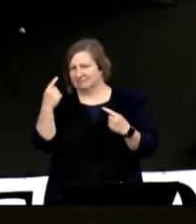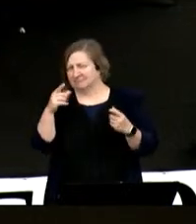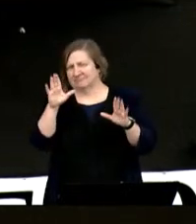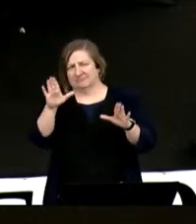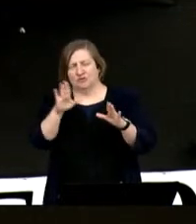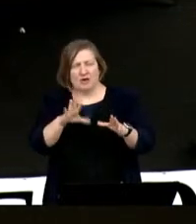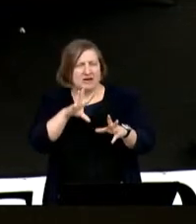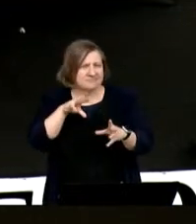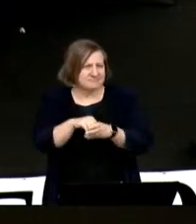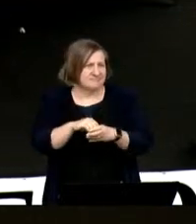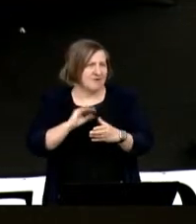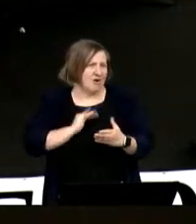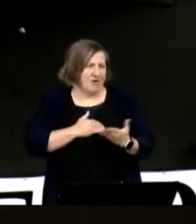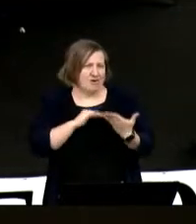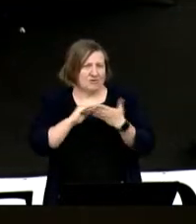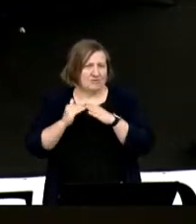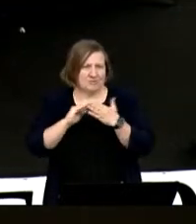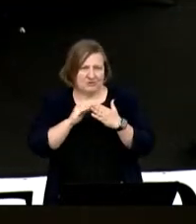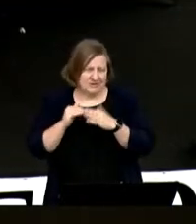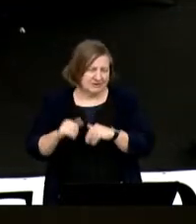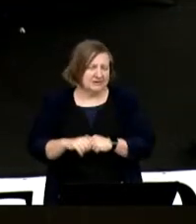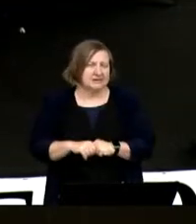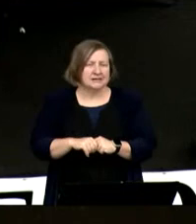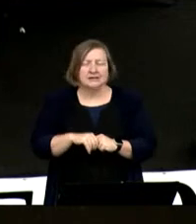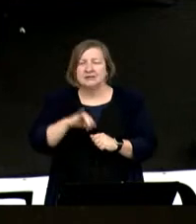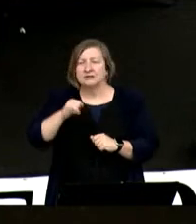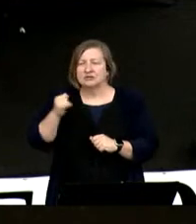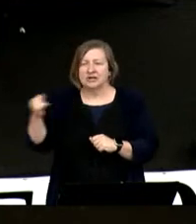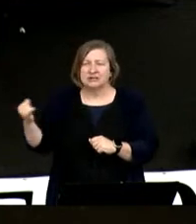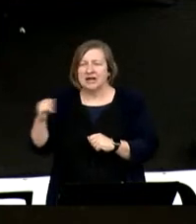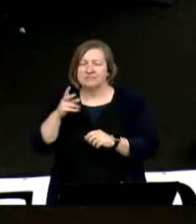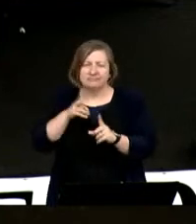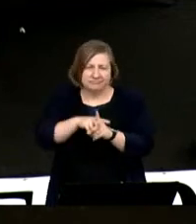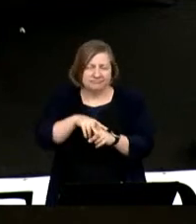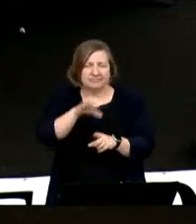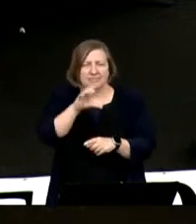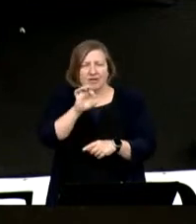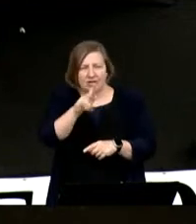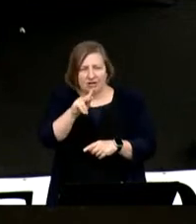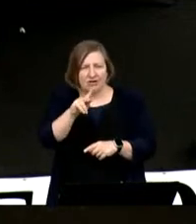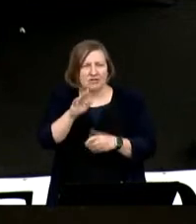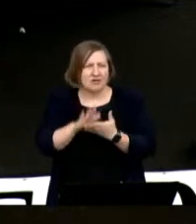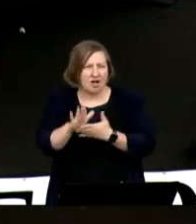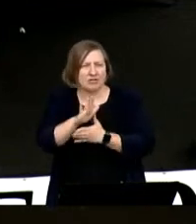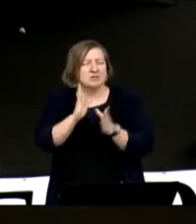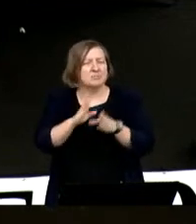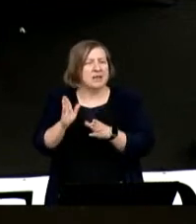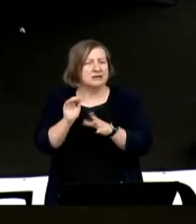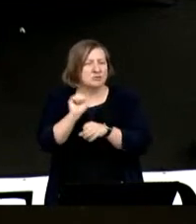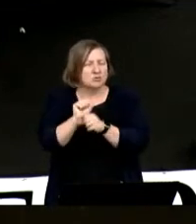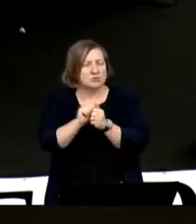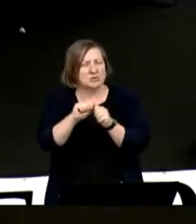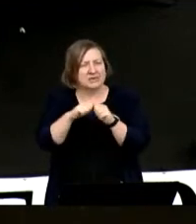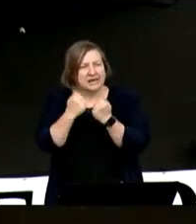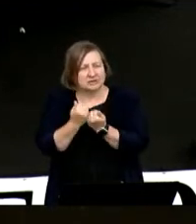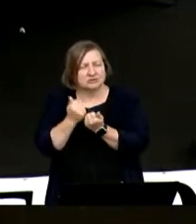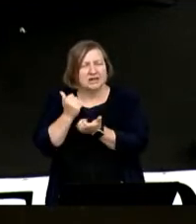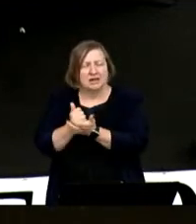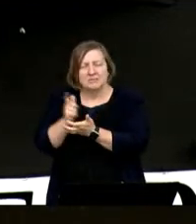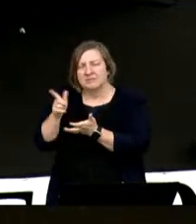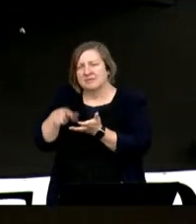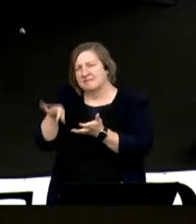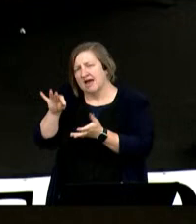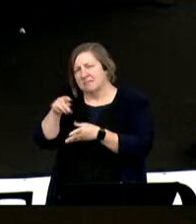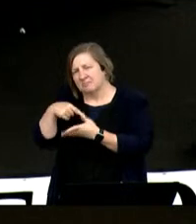member of our community. JJ has enrolled in Clark College and plans to work with agencies to help him find paid